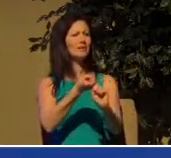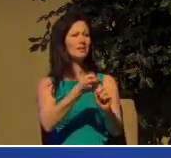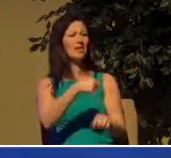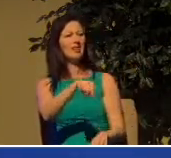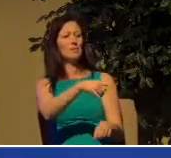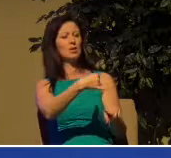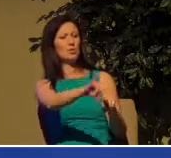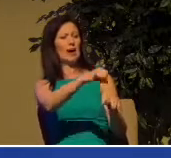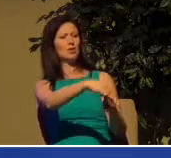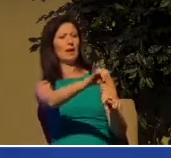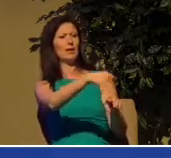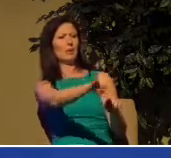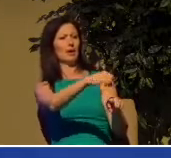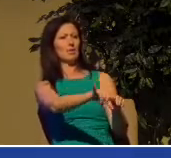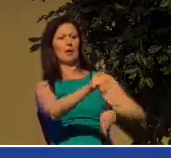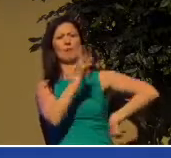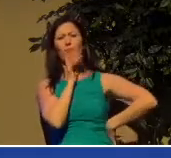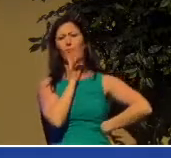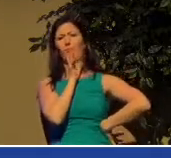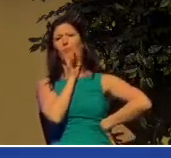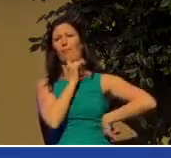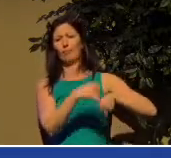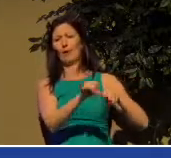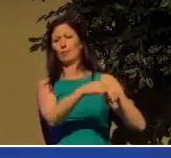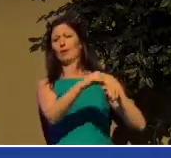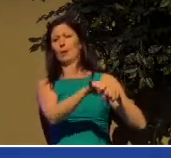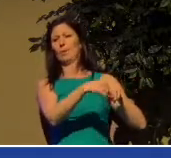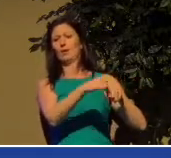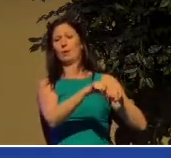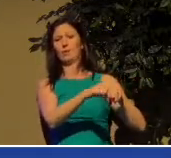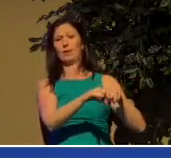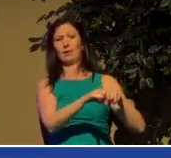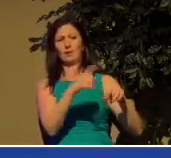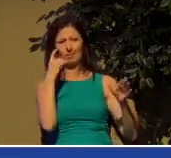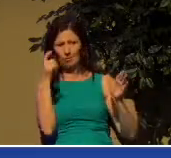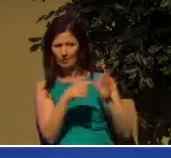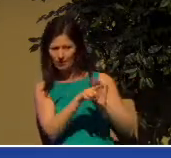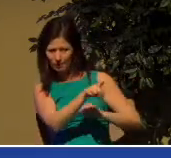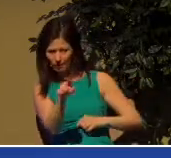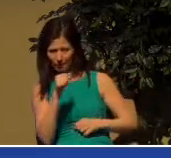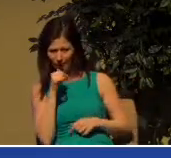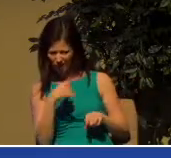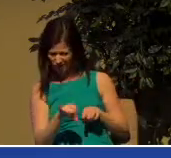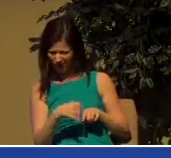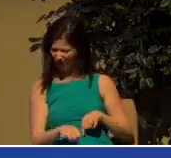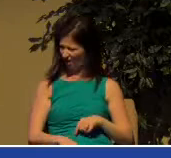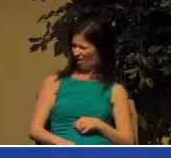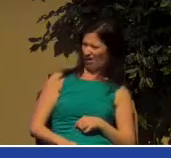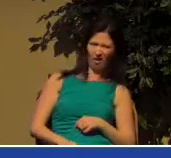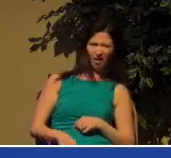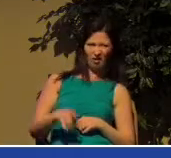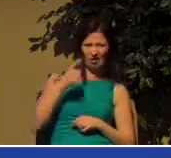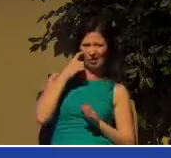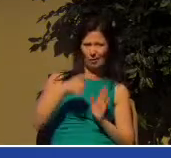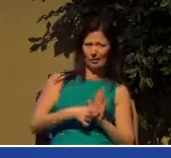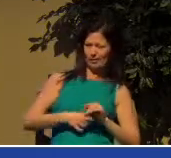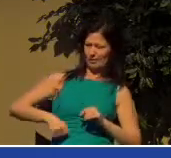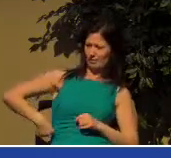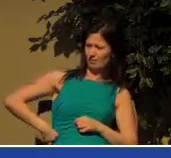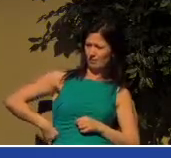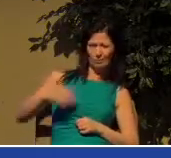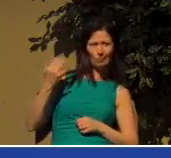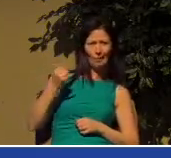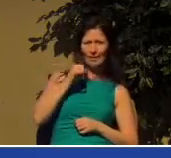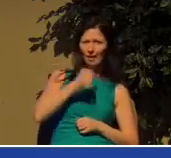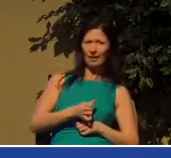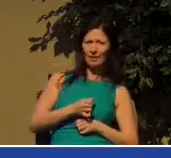you're not swearing, believe you me, they will take notice. And they might, in fact, slow down